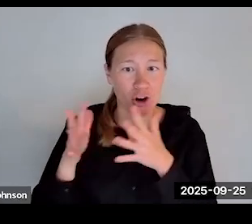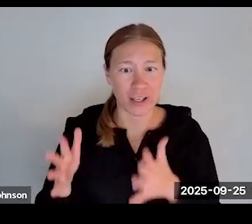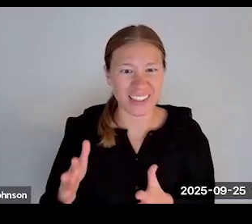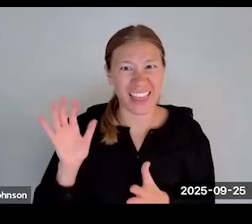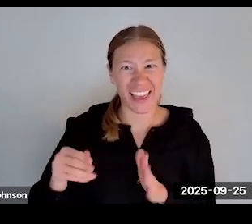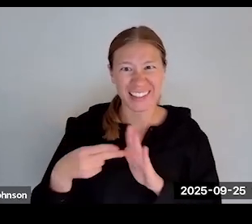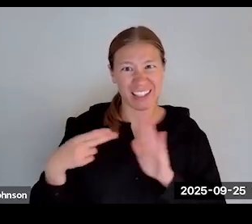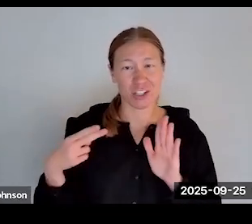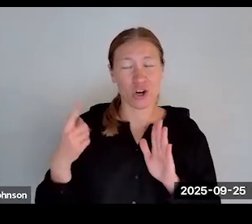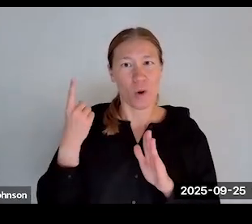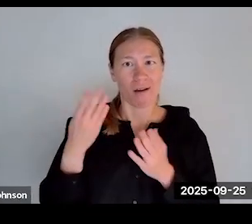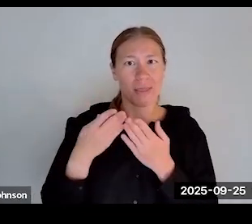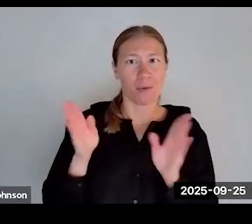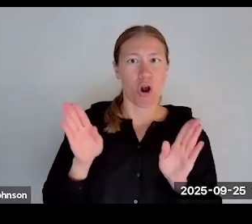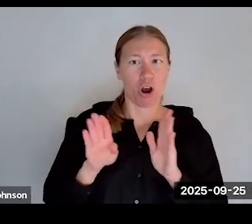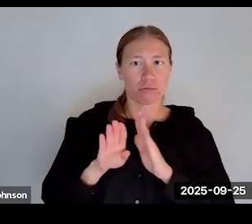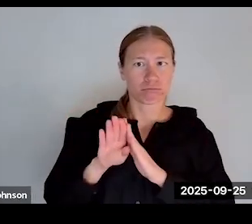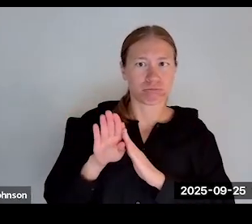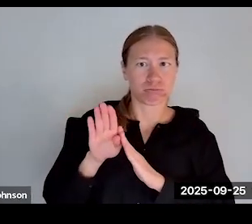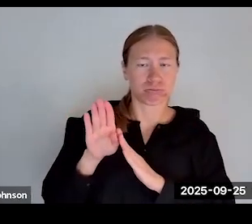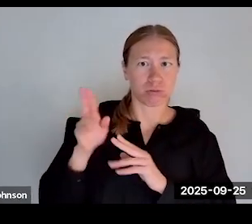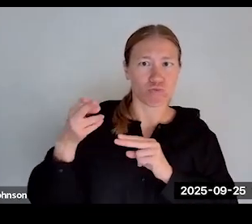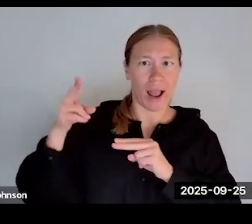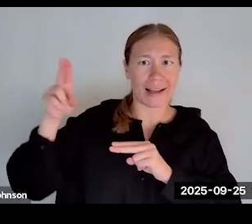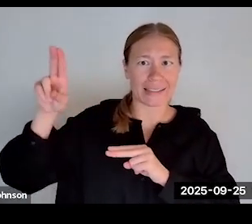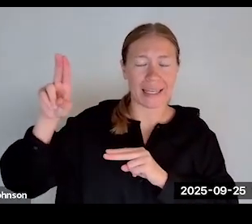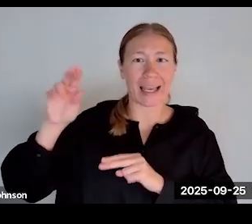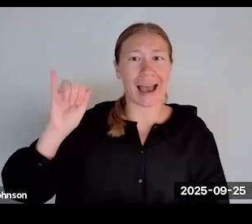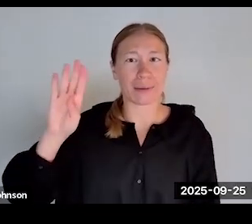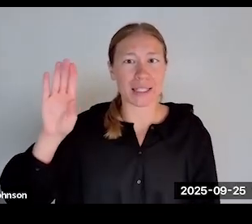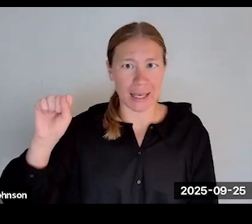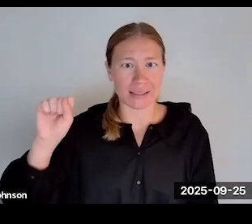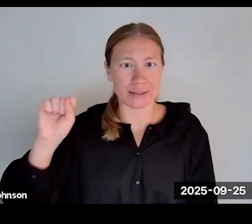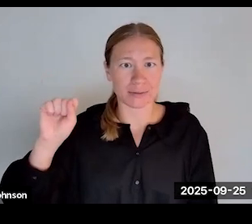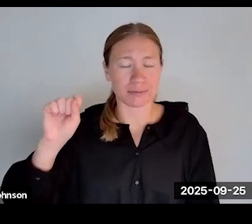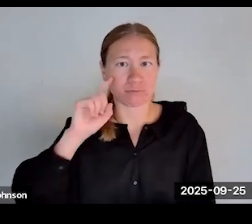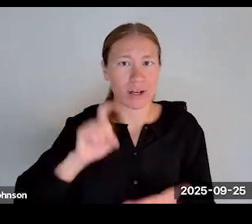of rising irritable bowel disorder prevalences.